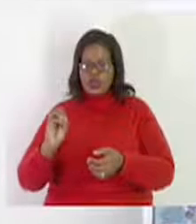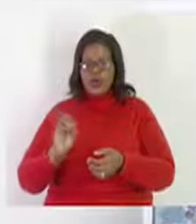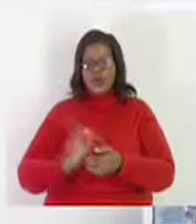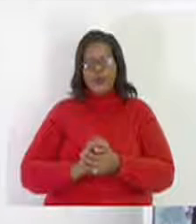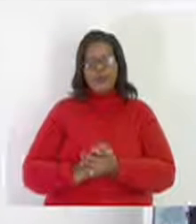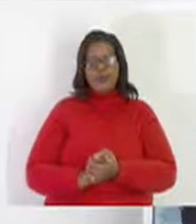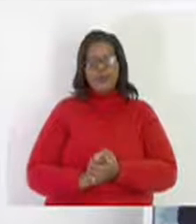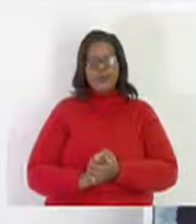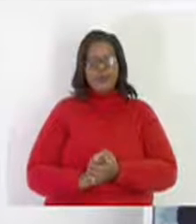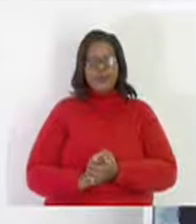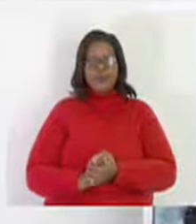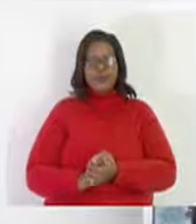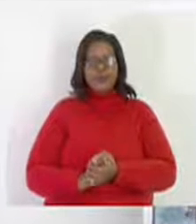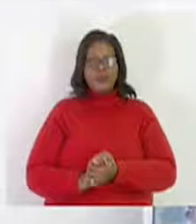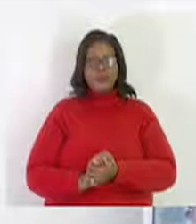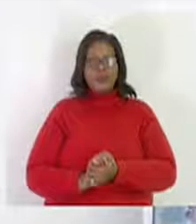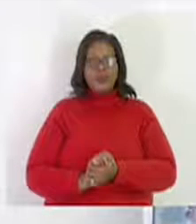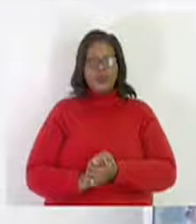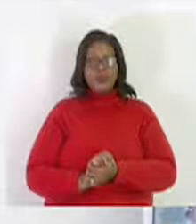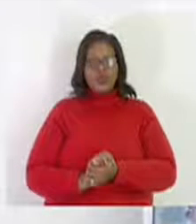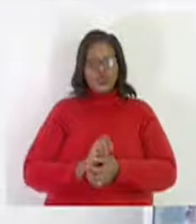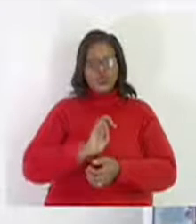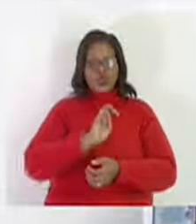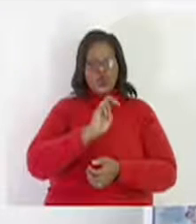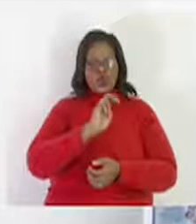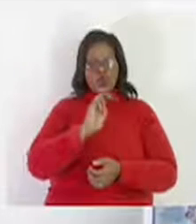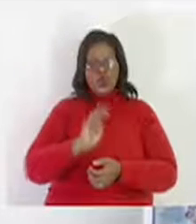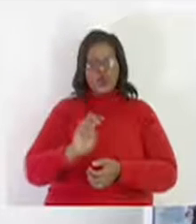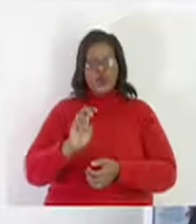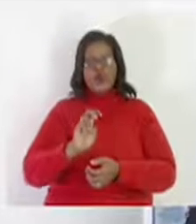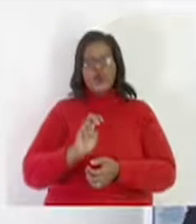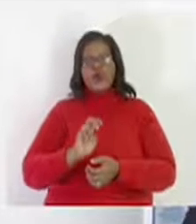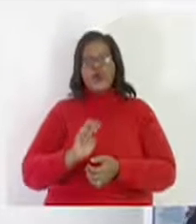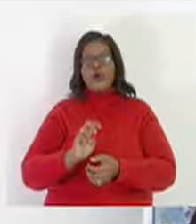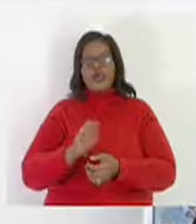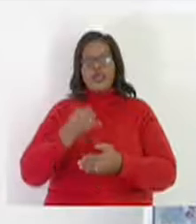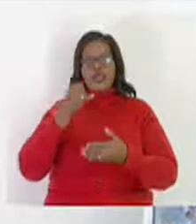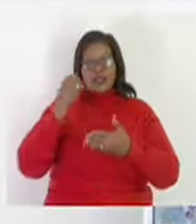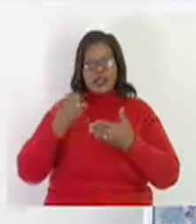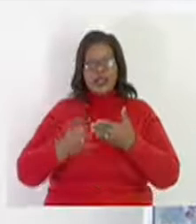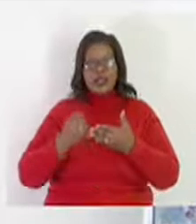500. And that will be your final answer. Remember,